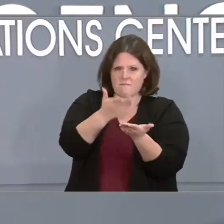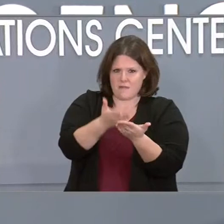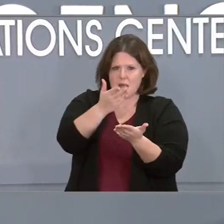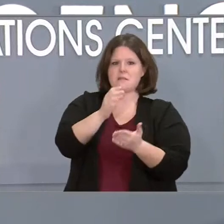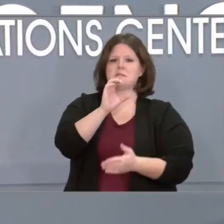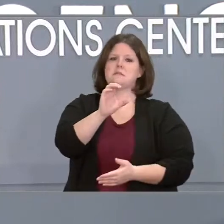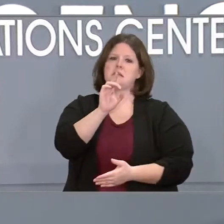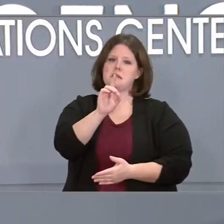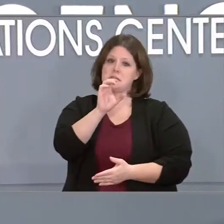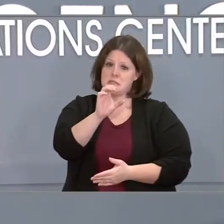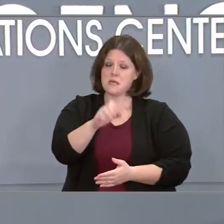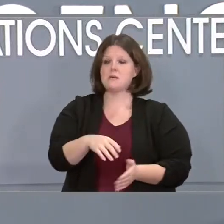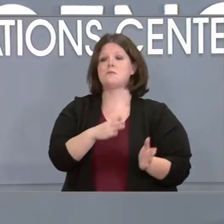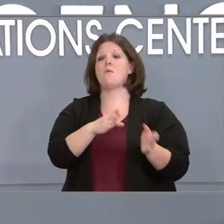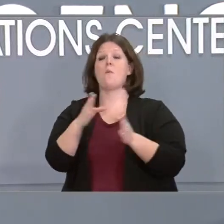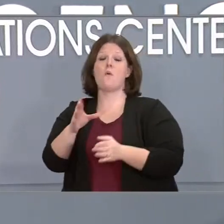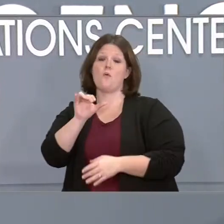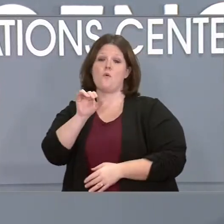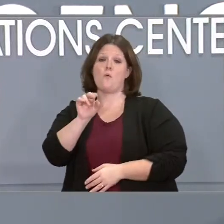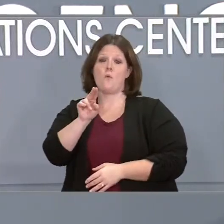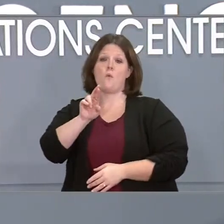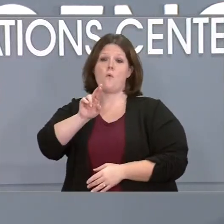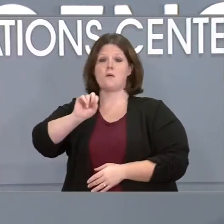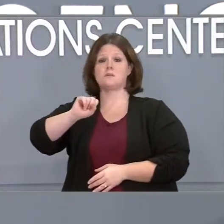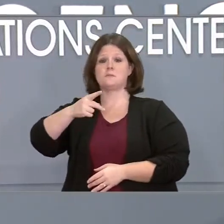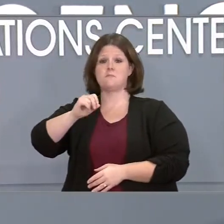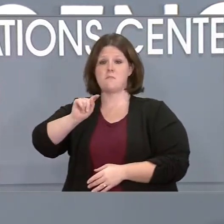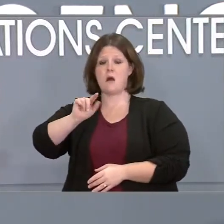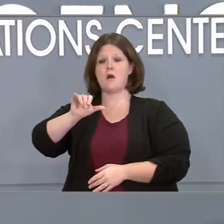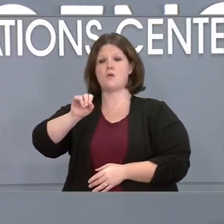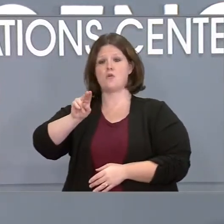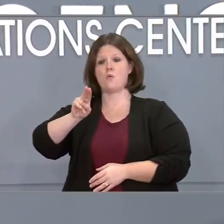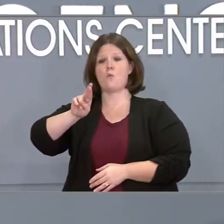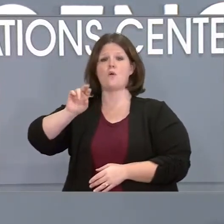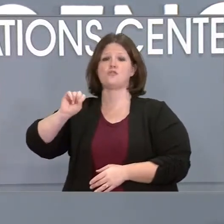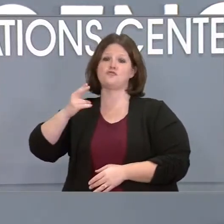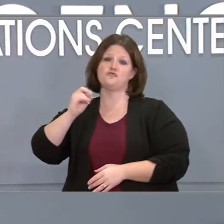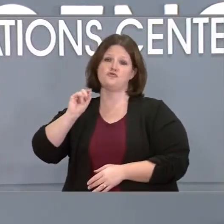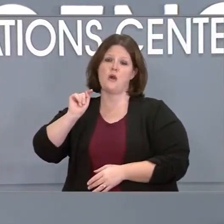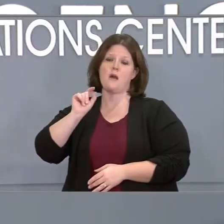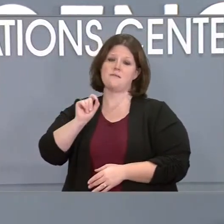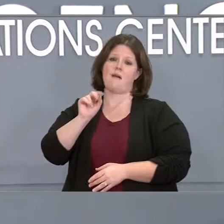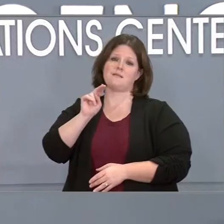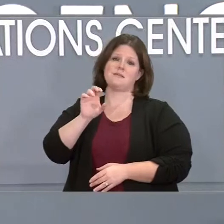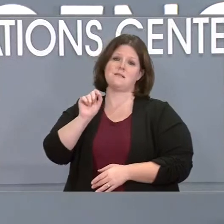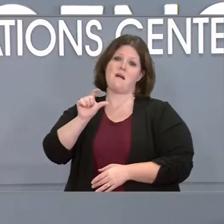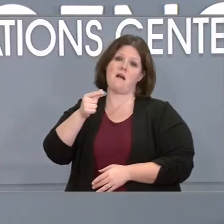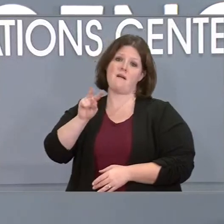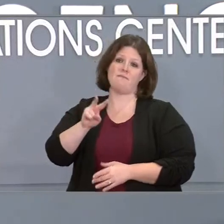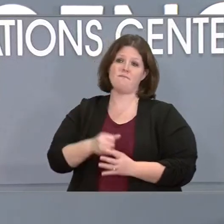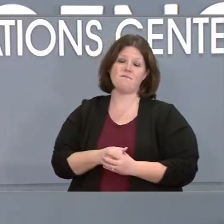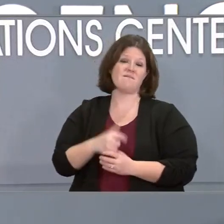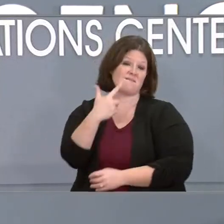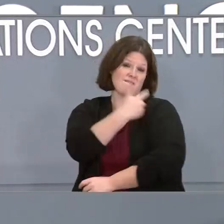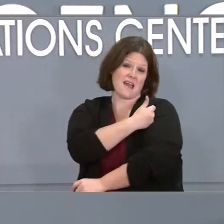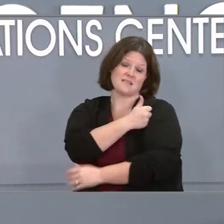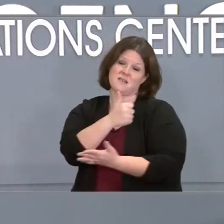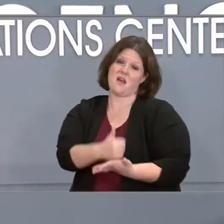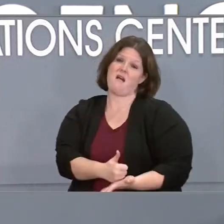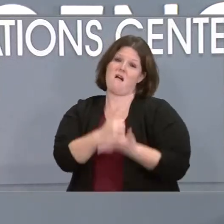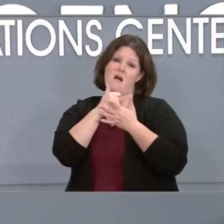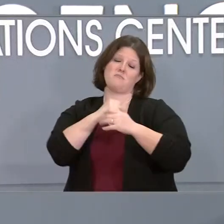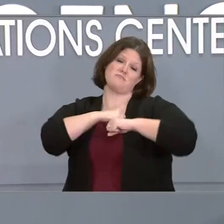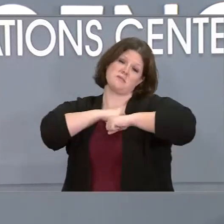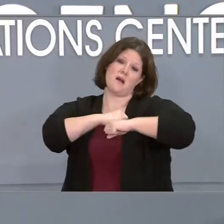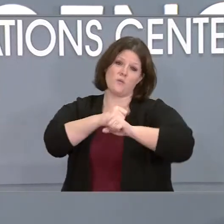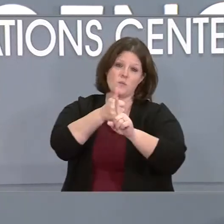yourshot.nc.gov to be sure you're getting accurate information. Getting vaccinated is a powerful action you can take to protect your health, to protect